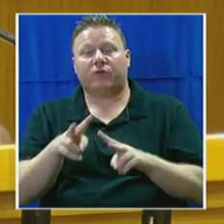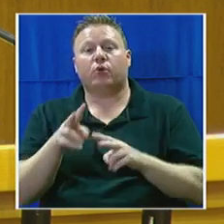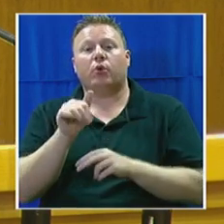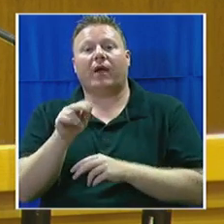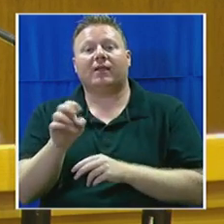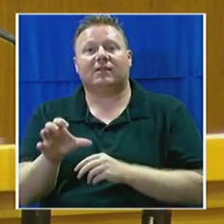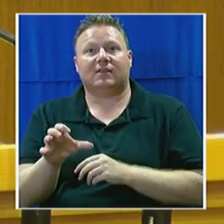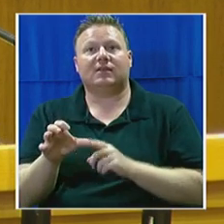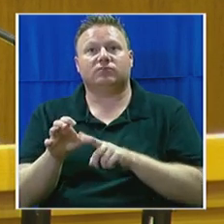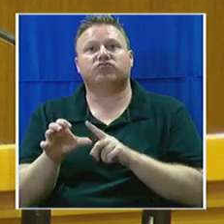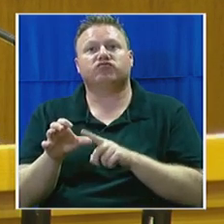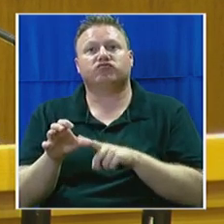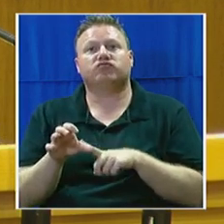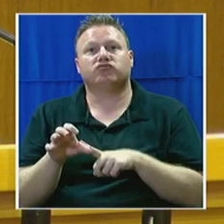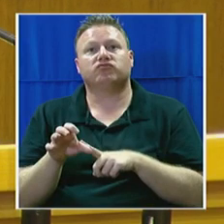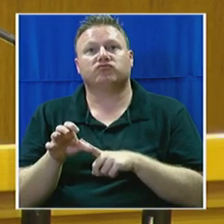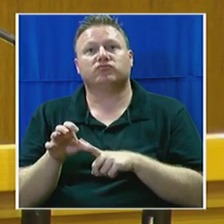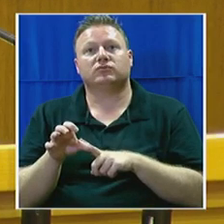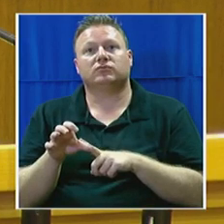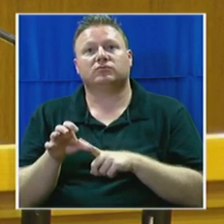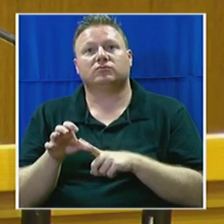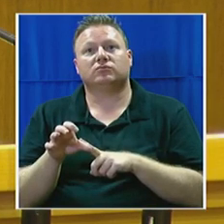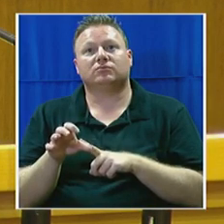ANC that